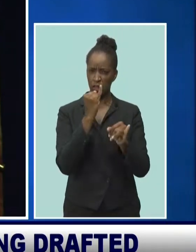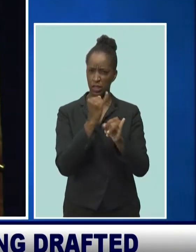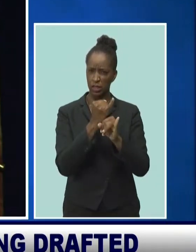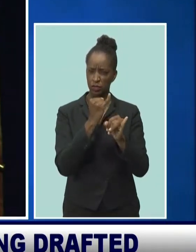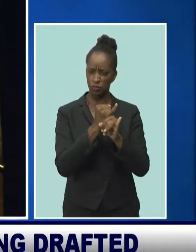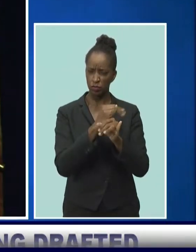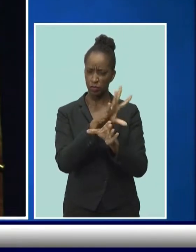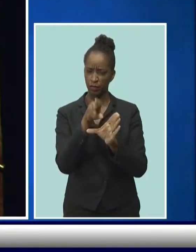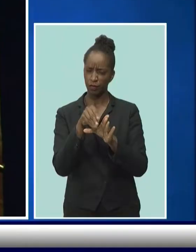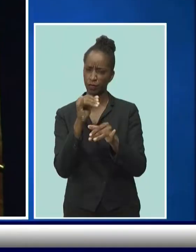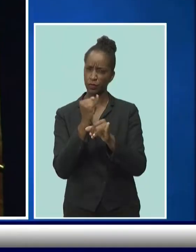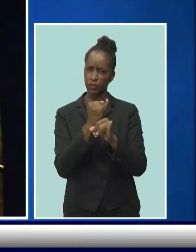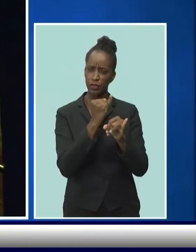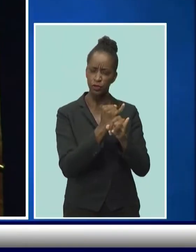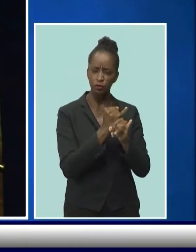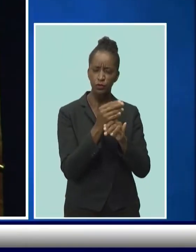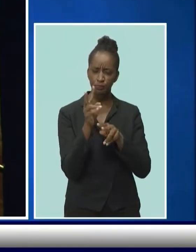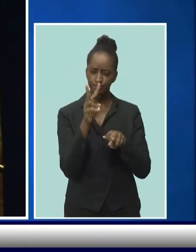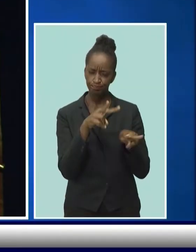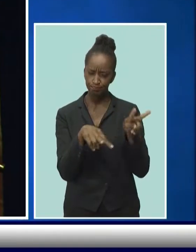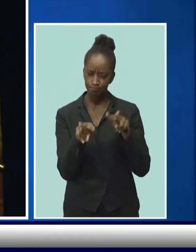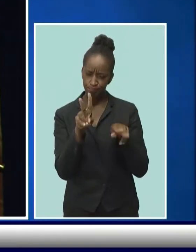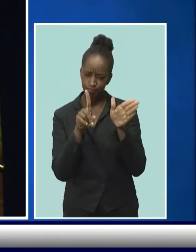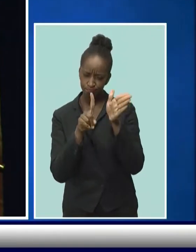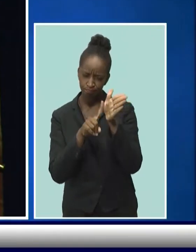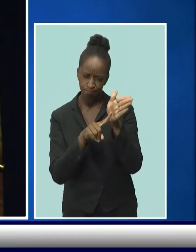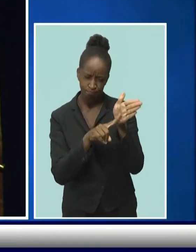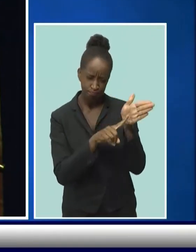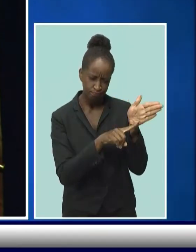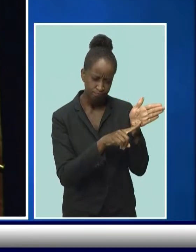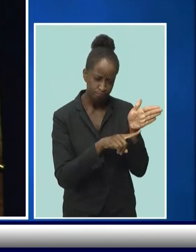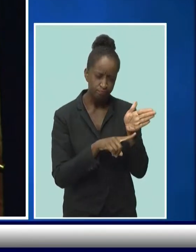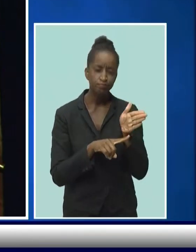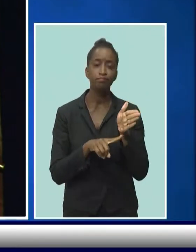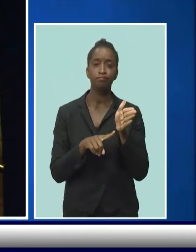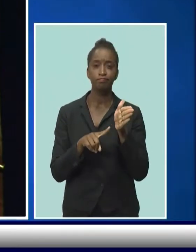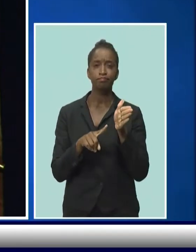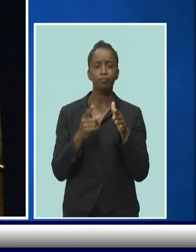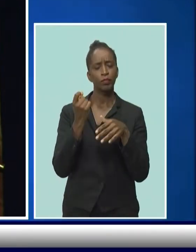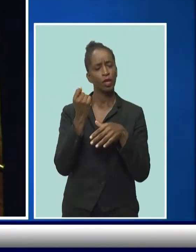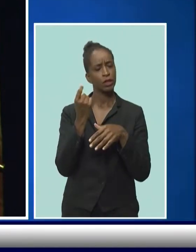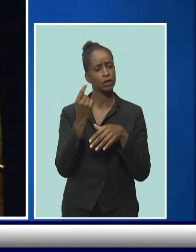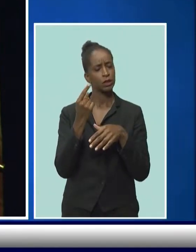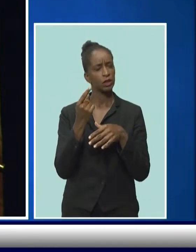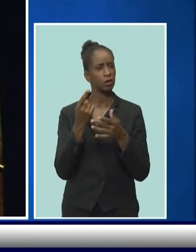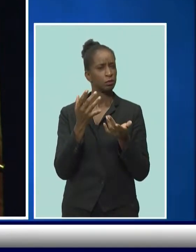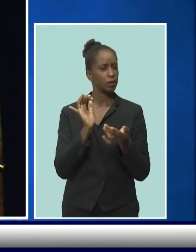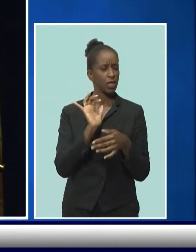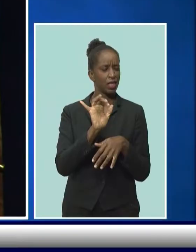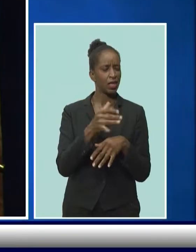factors and constraints which bear upon and can explain its recent performance.